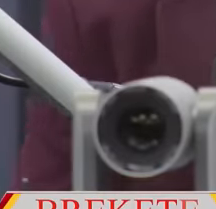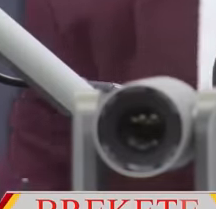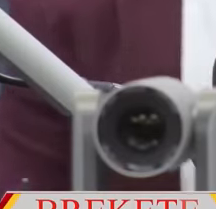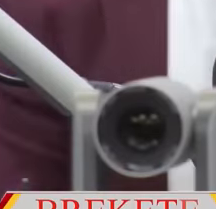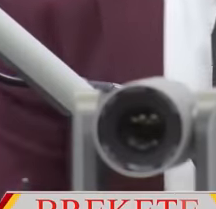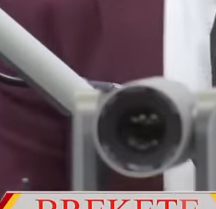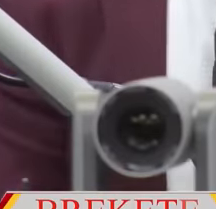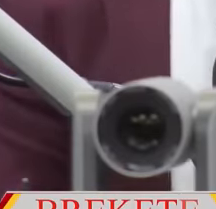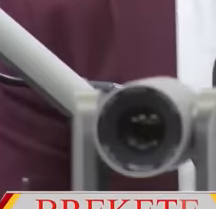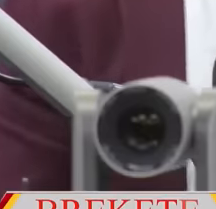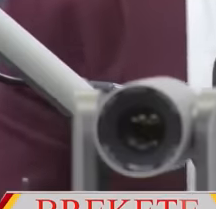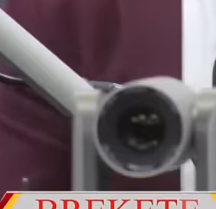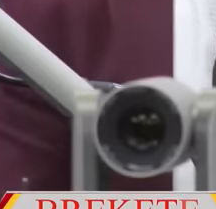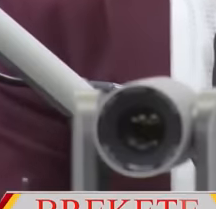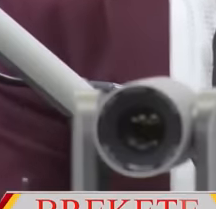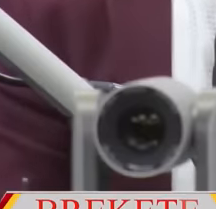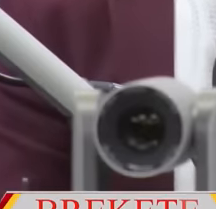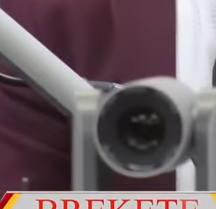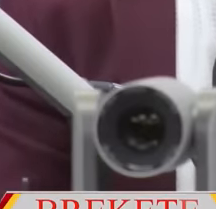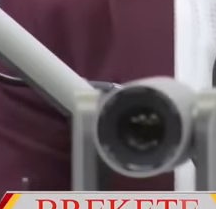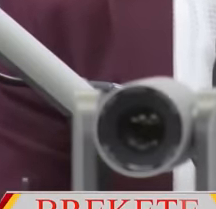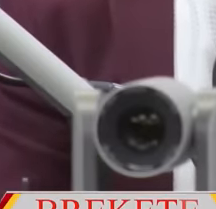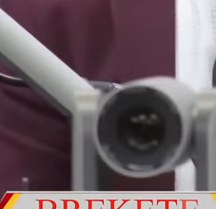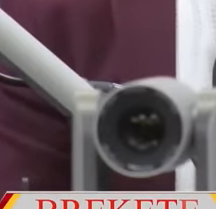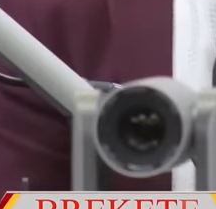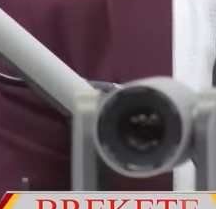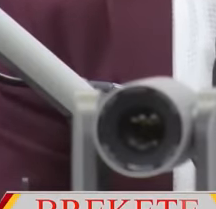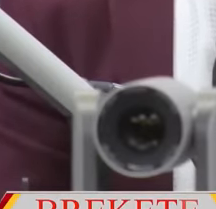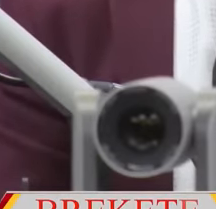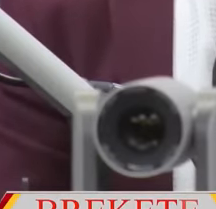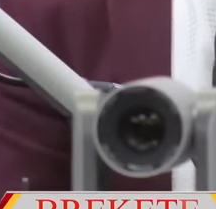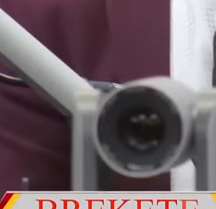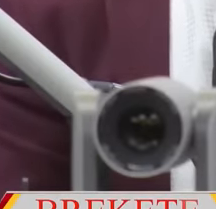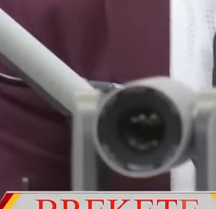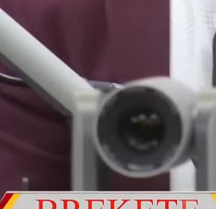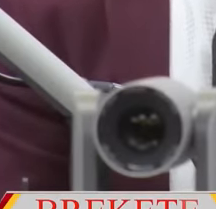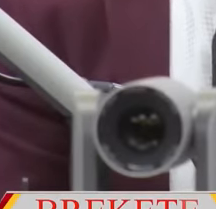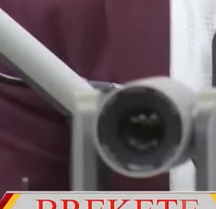to latty was see our institution. To fellow.